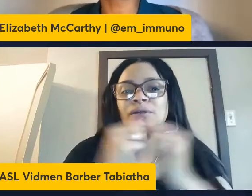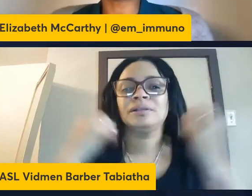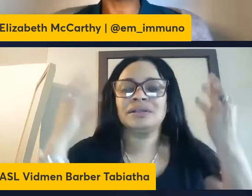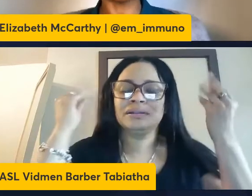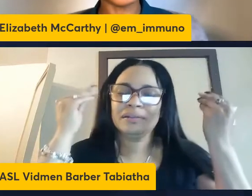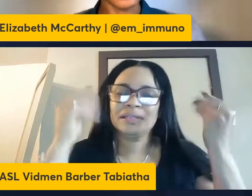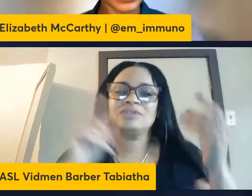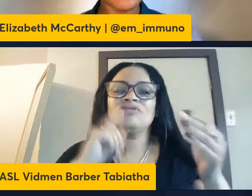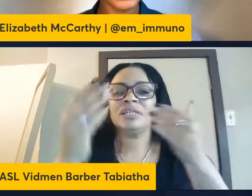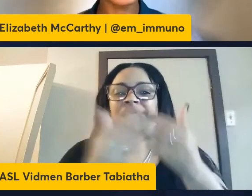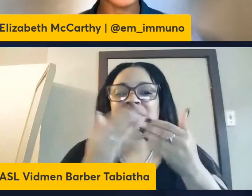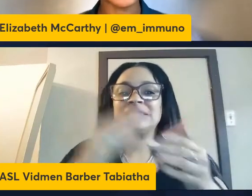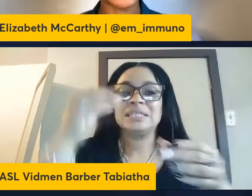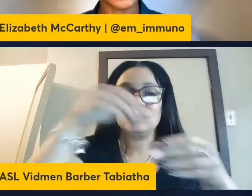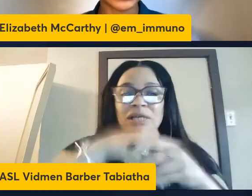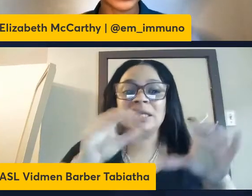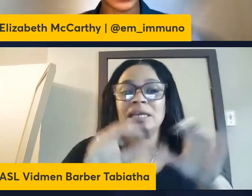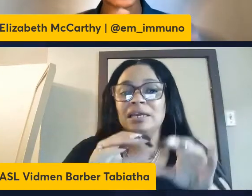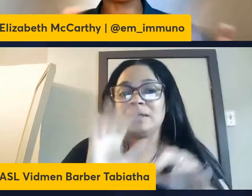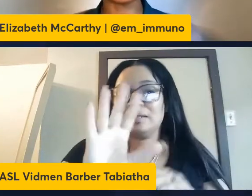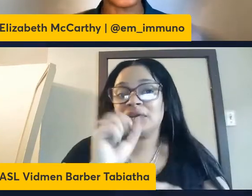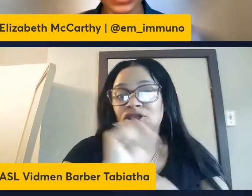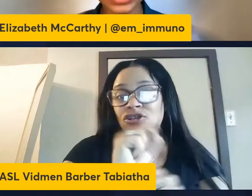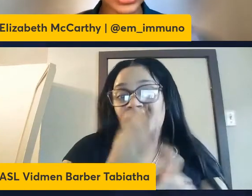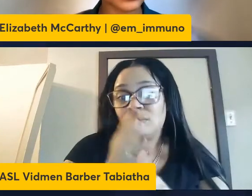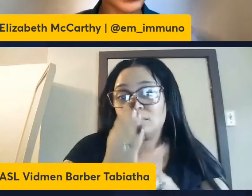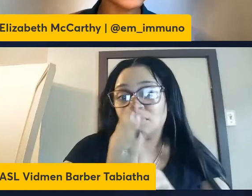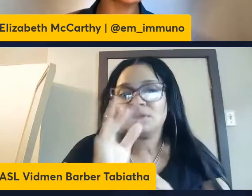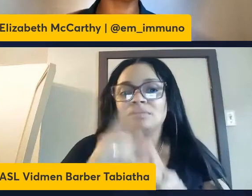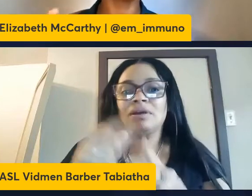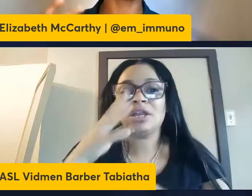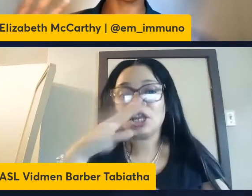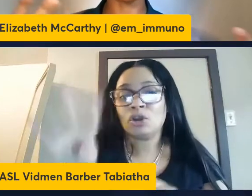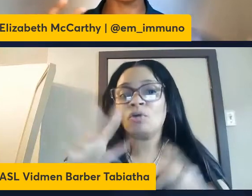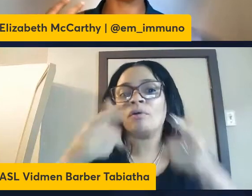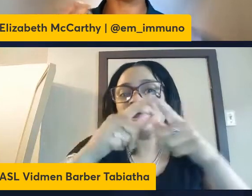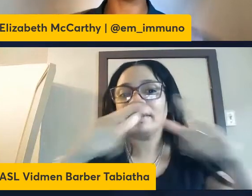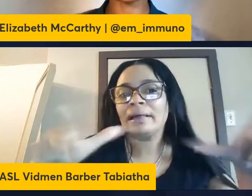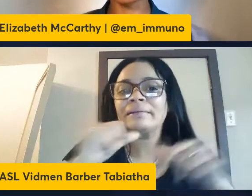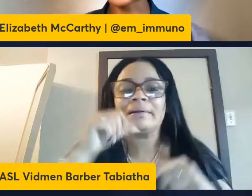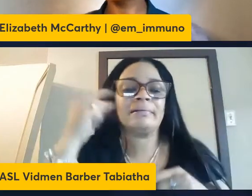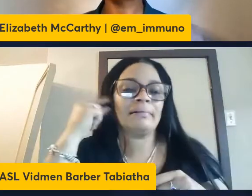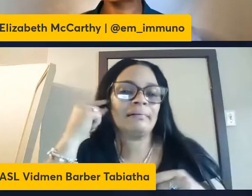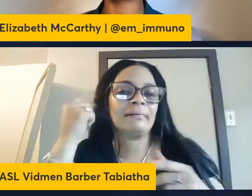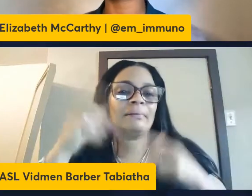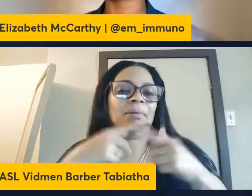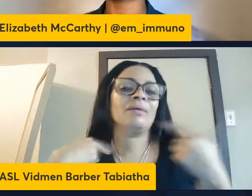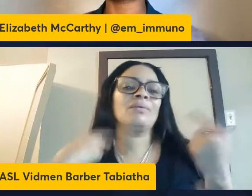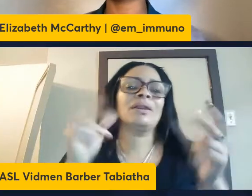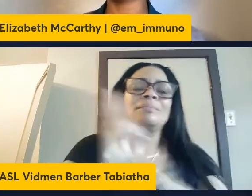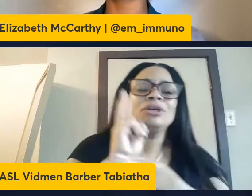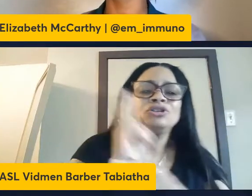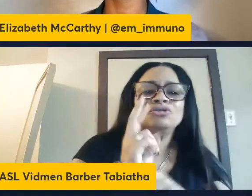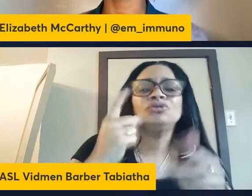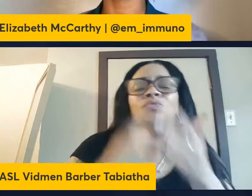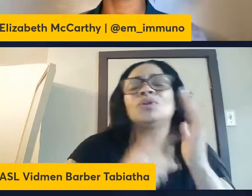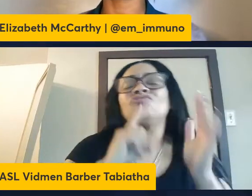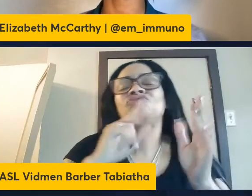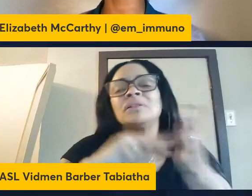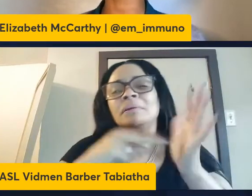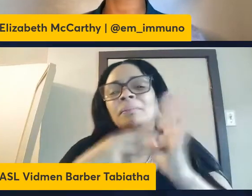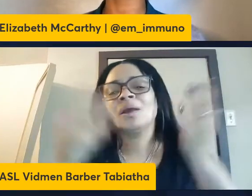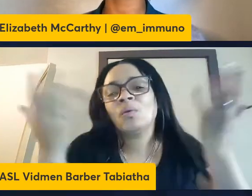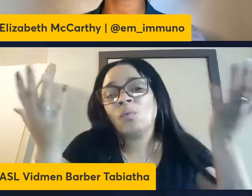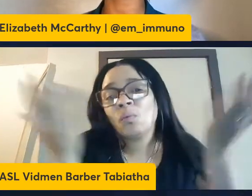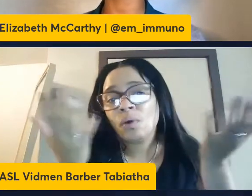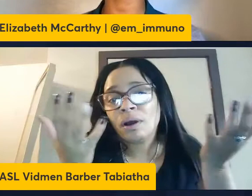it's so easy when you're in a field like this, just kind of ignore the language and not think about how am I using it and what does it really mean. And